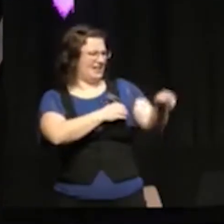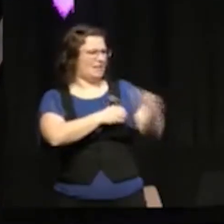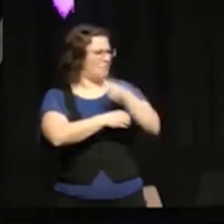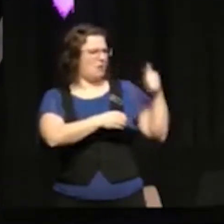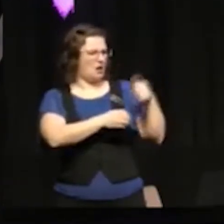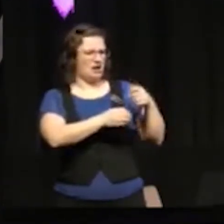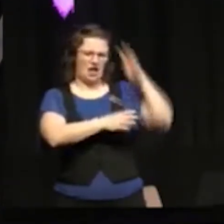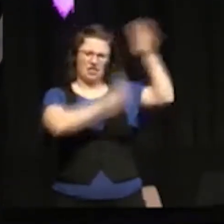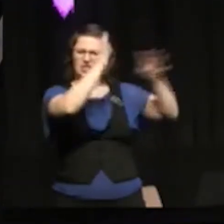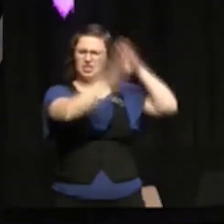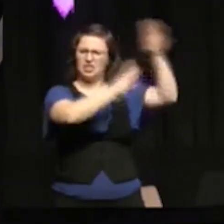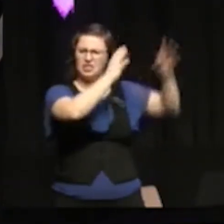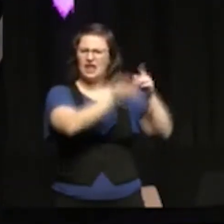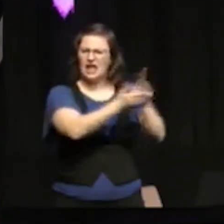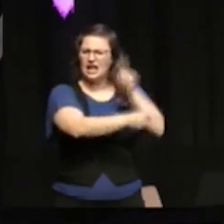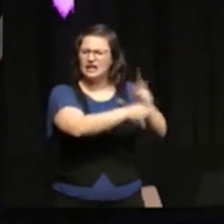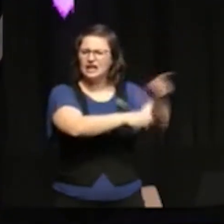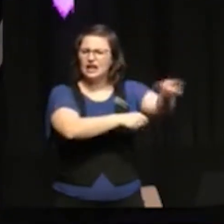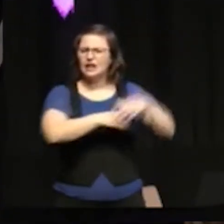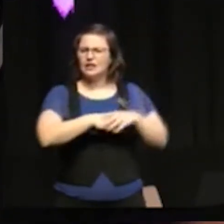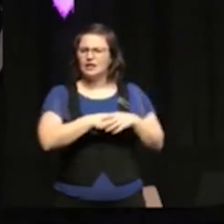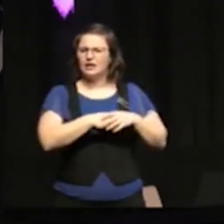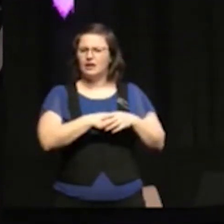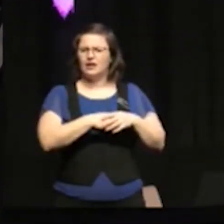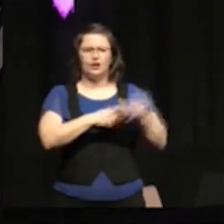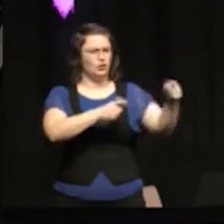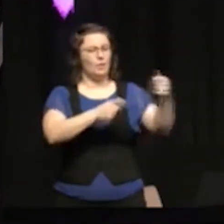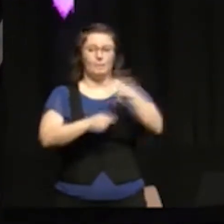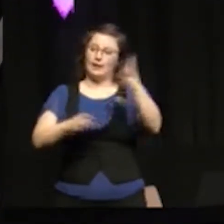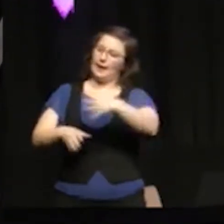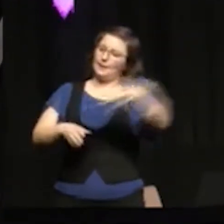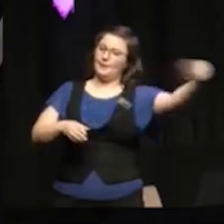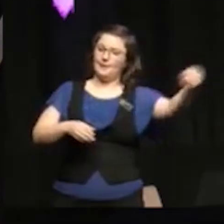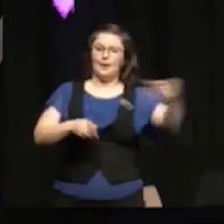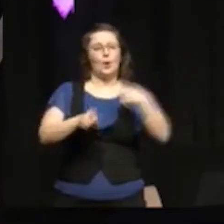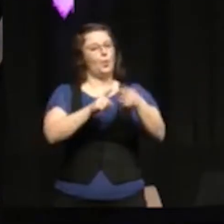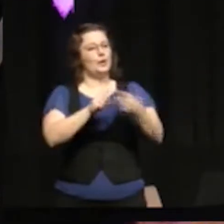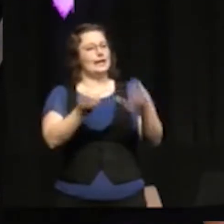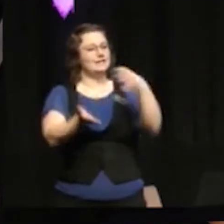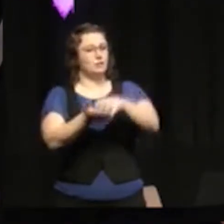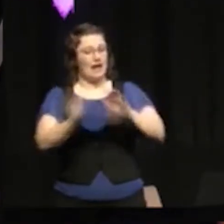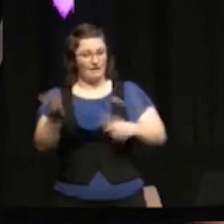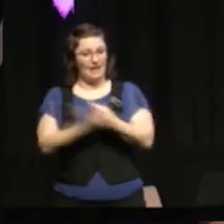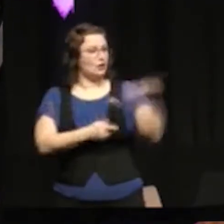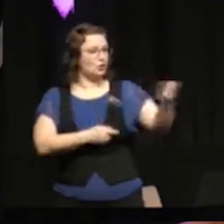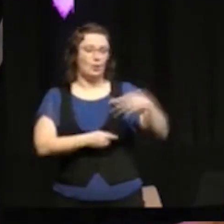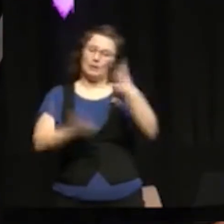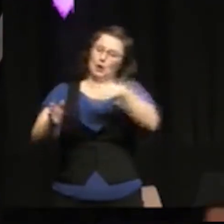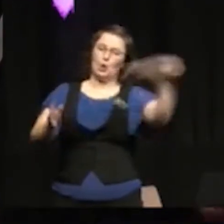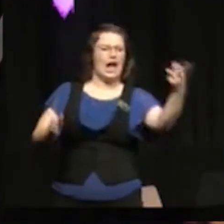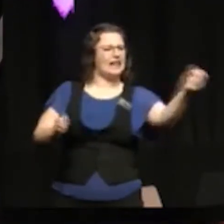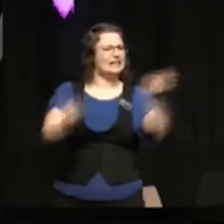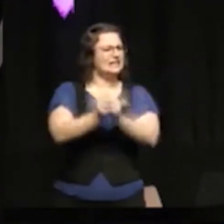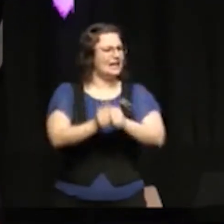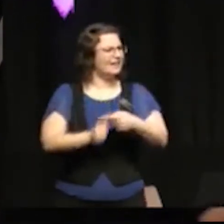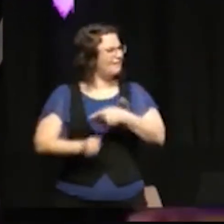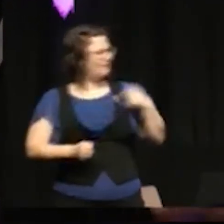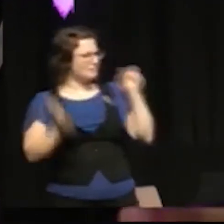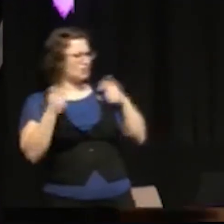believe the human rights things, because how we can believe it when human rights organizations make objection